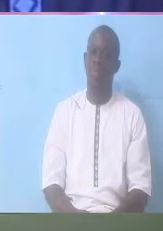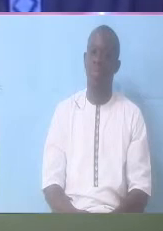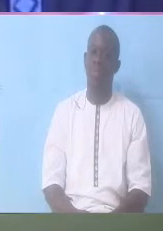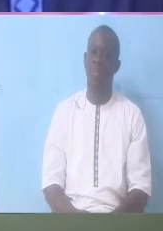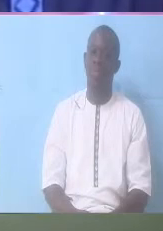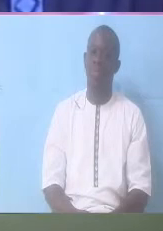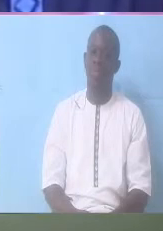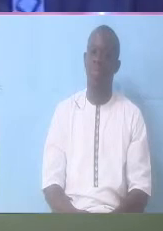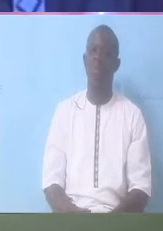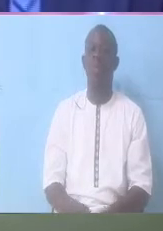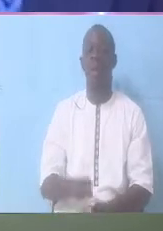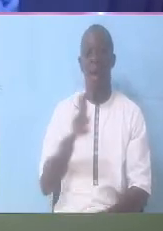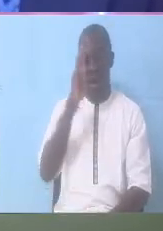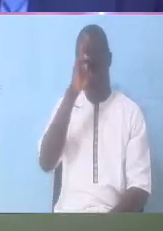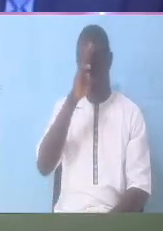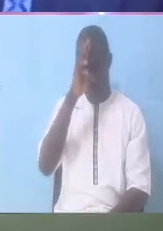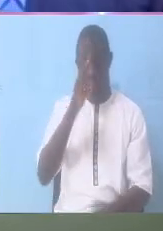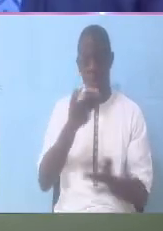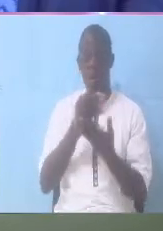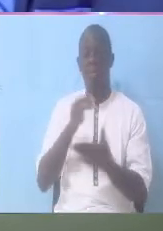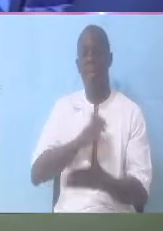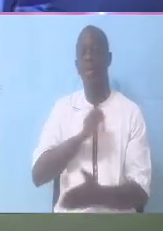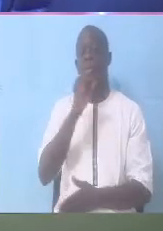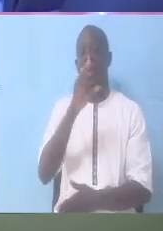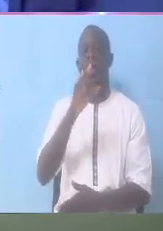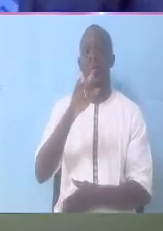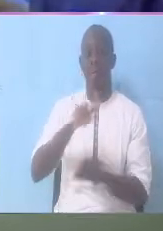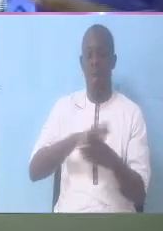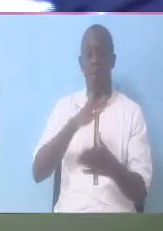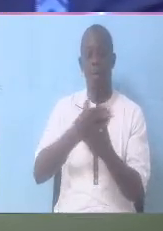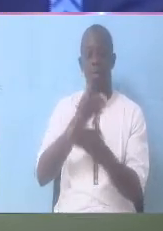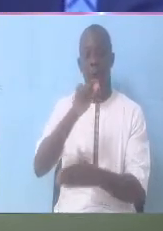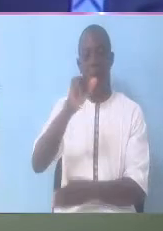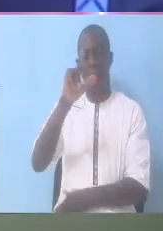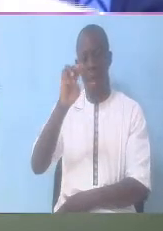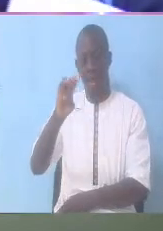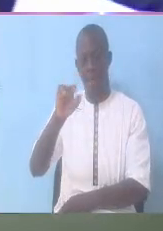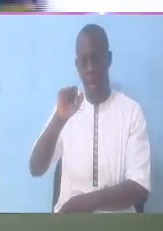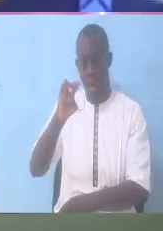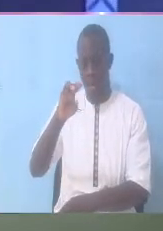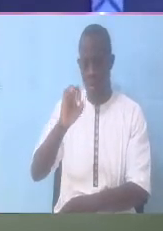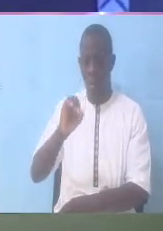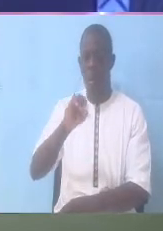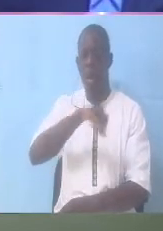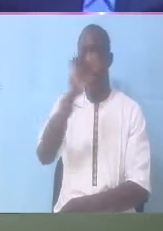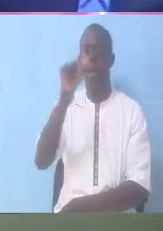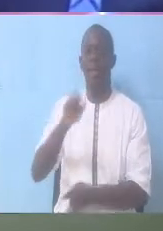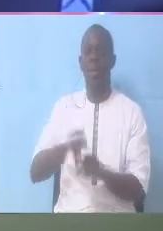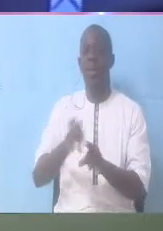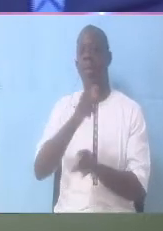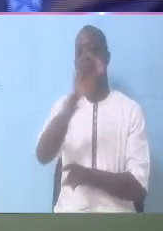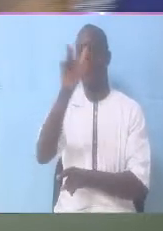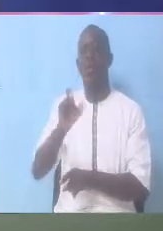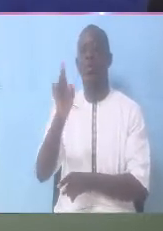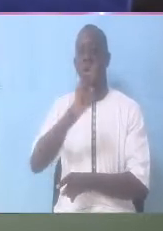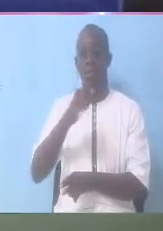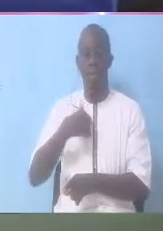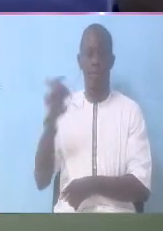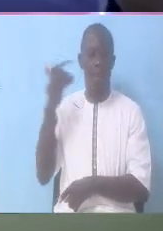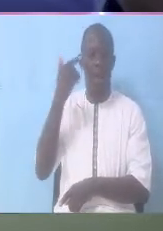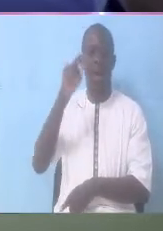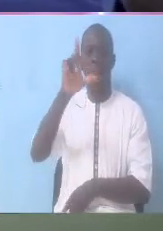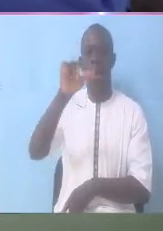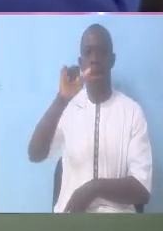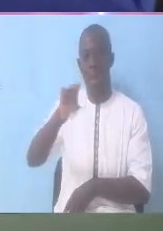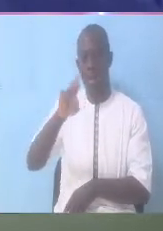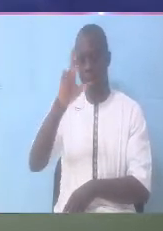because the difference between Almamo and Landesane from what I heard, Landesane threw a grenade trying to run away and escape. This